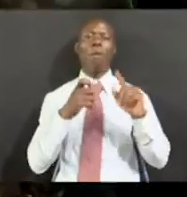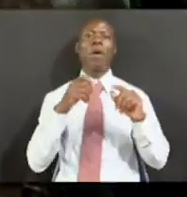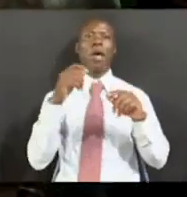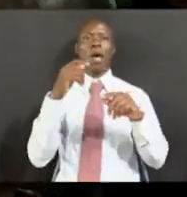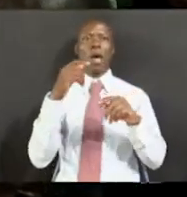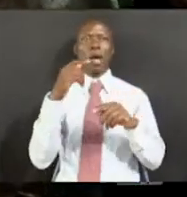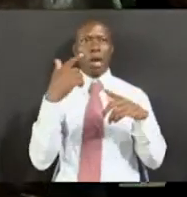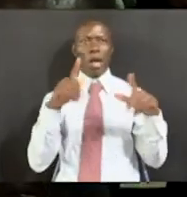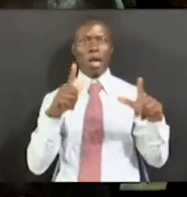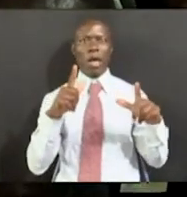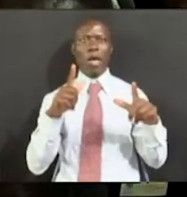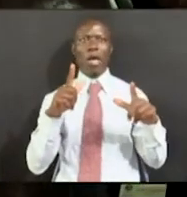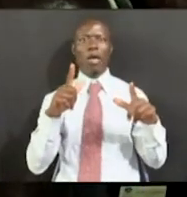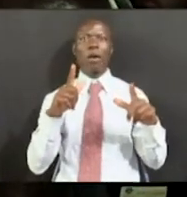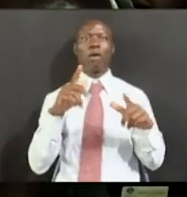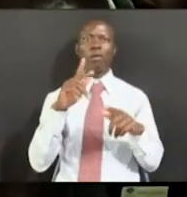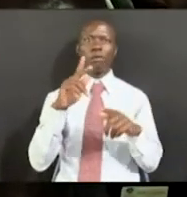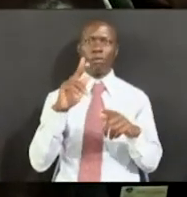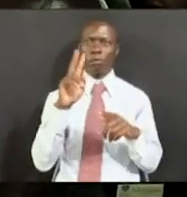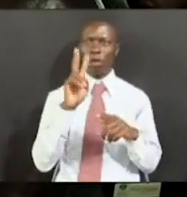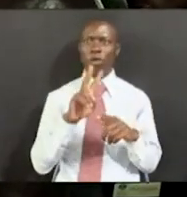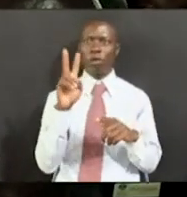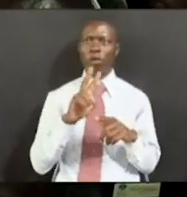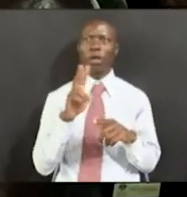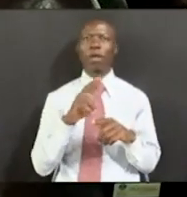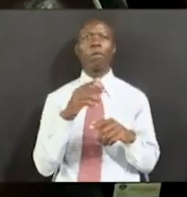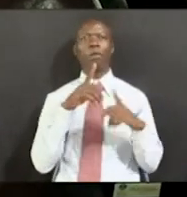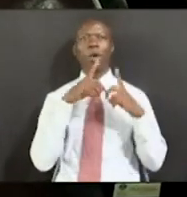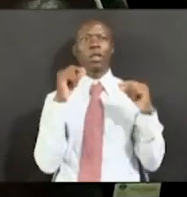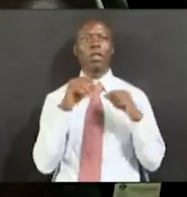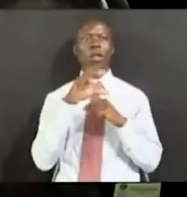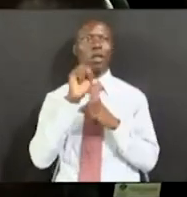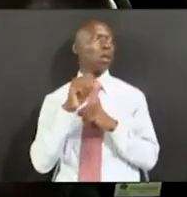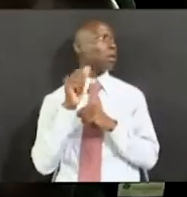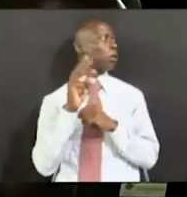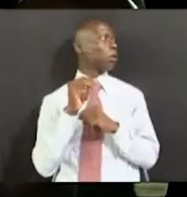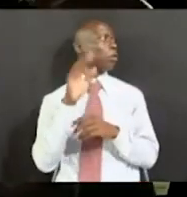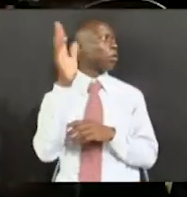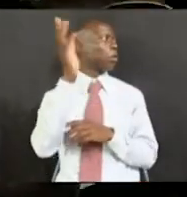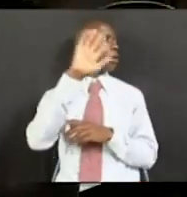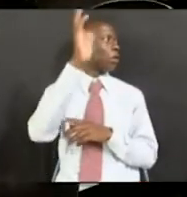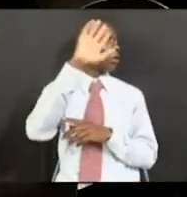Pastor Samson Okwach, on behalf of all the pastors, please wave to the congregation.